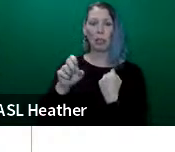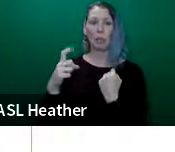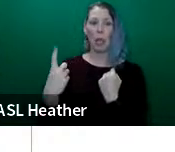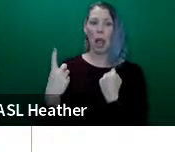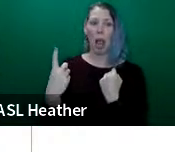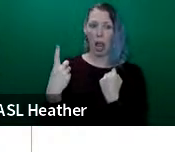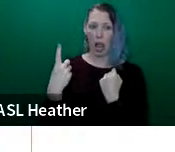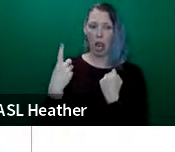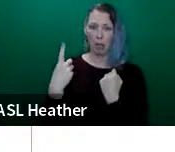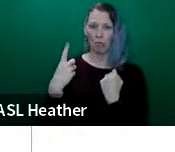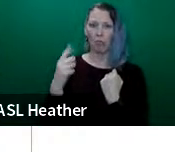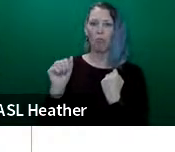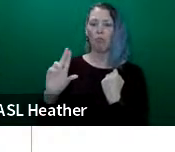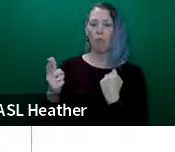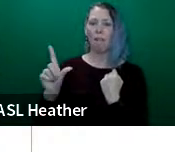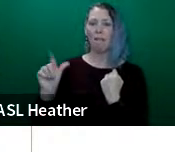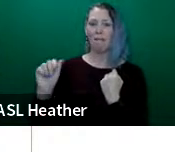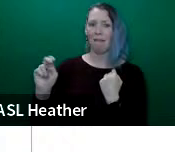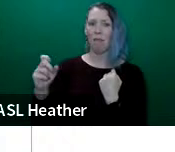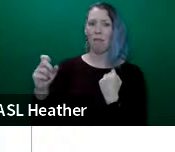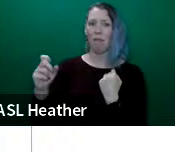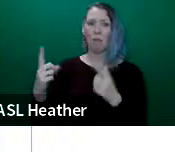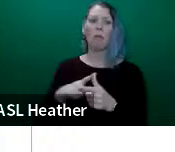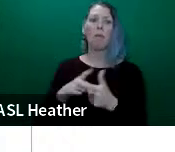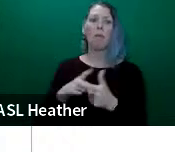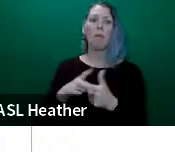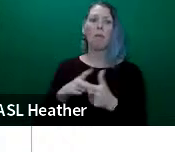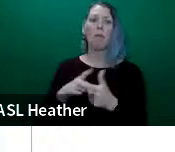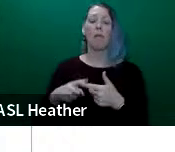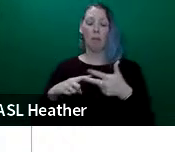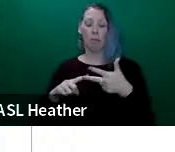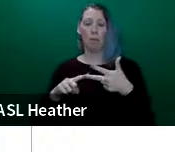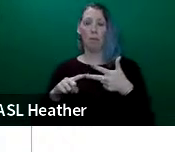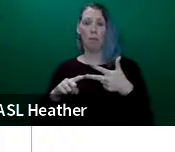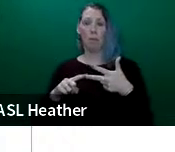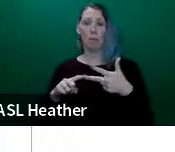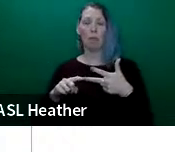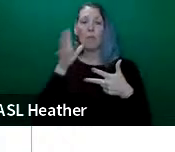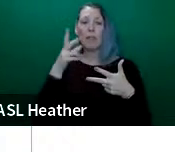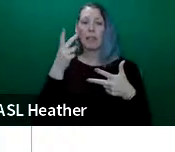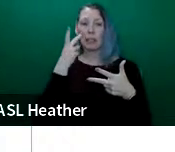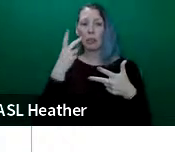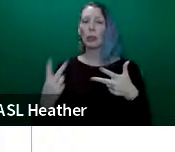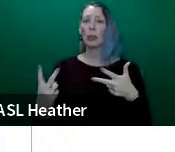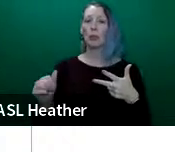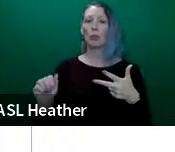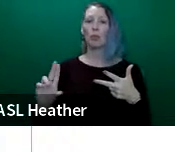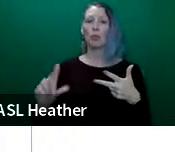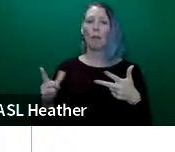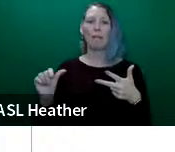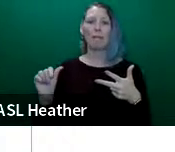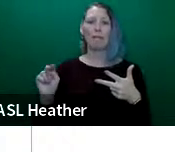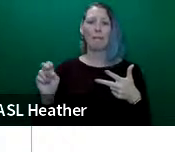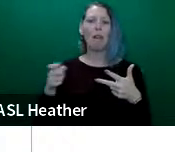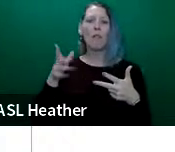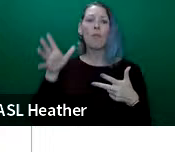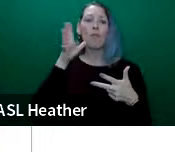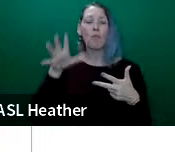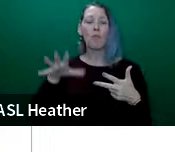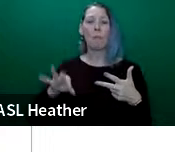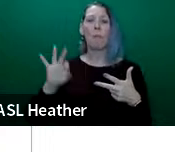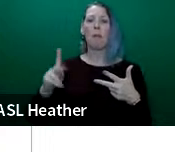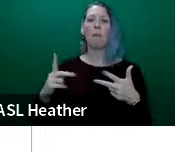lane across the bridge. You then have the two auxiliary lane scenario on the bottom section where you see where you pick up the one